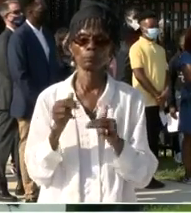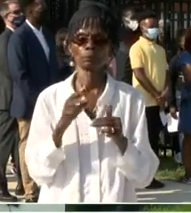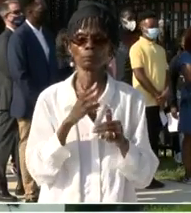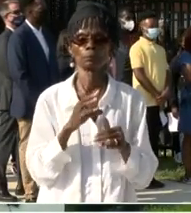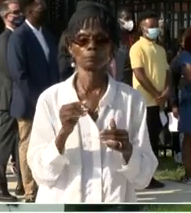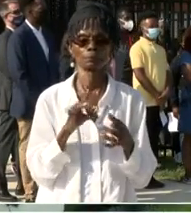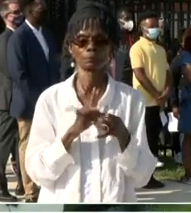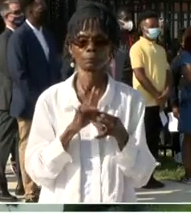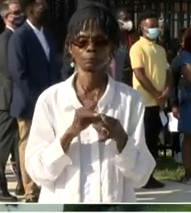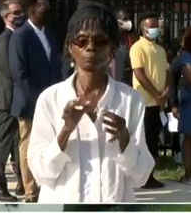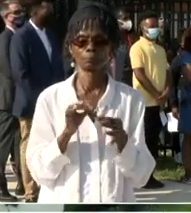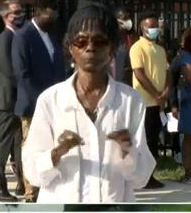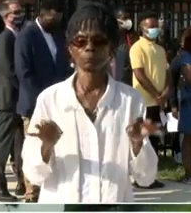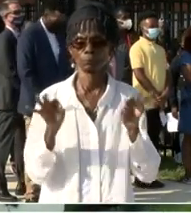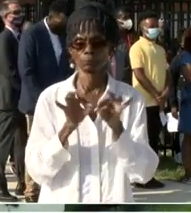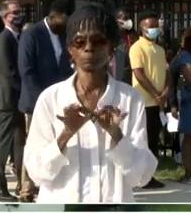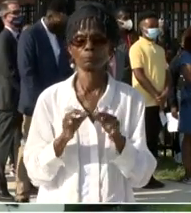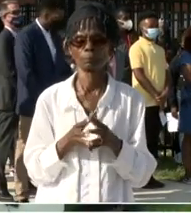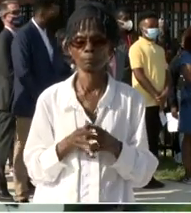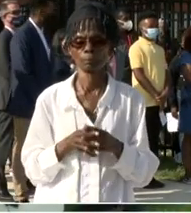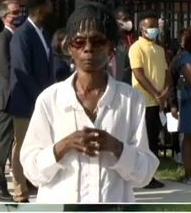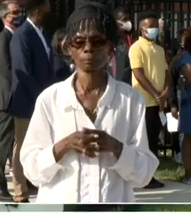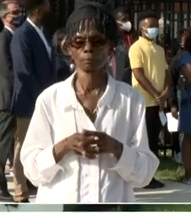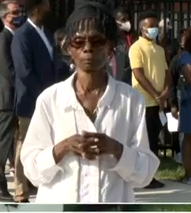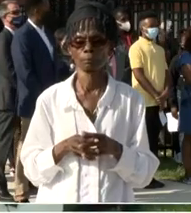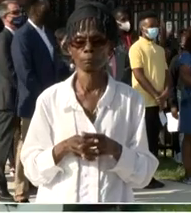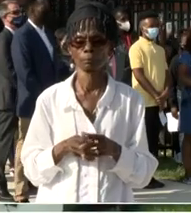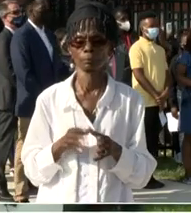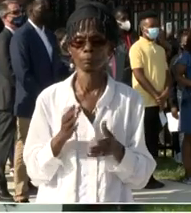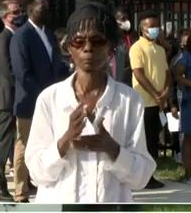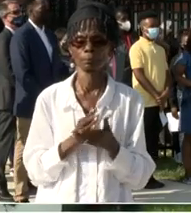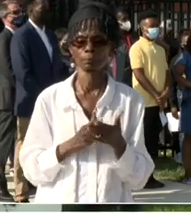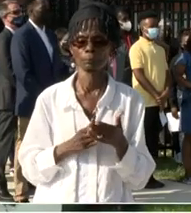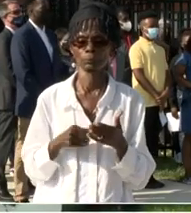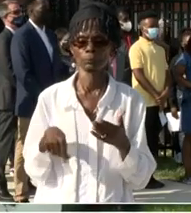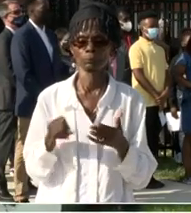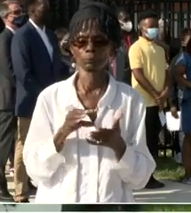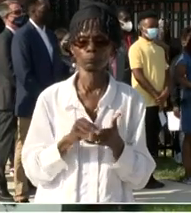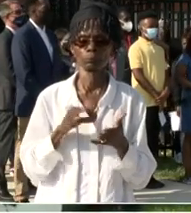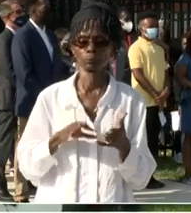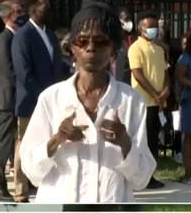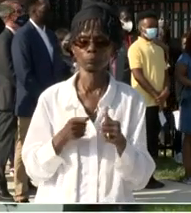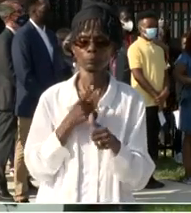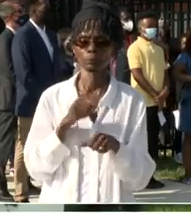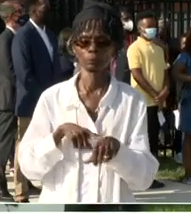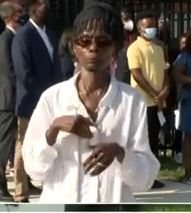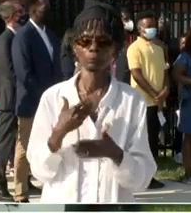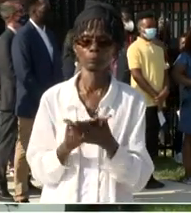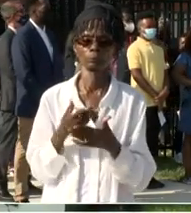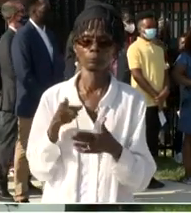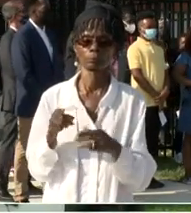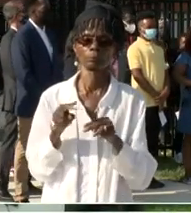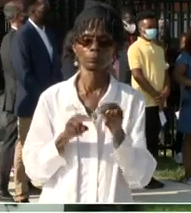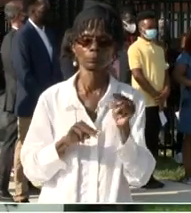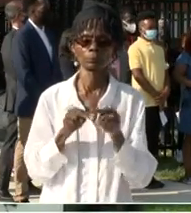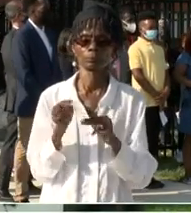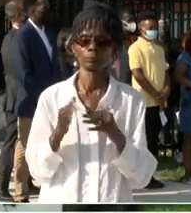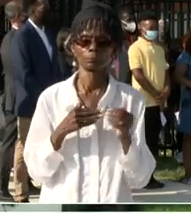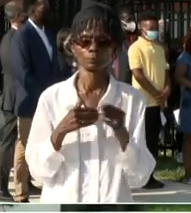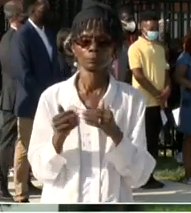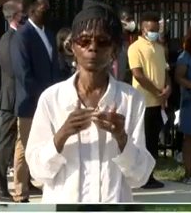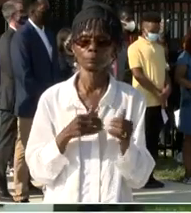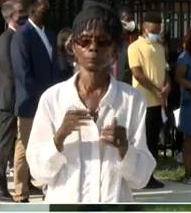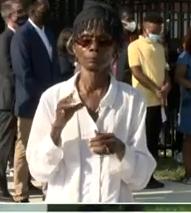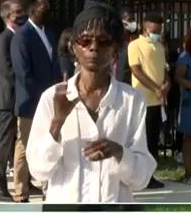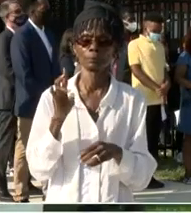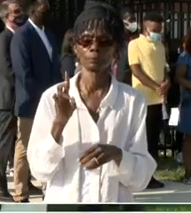first early days. As mentioned earlier, some of the students, this is their first time in the building. So even though you're a 7th grader, you wouldn't hear maybe